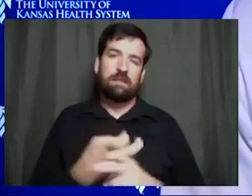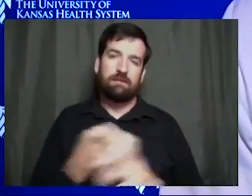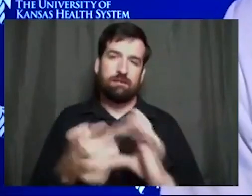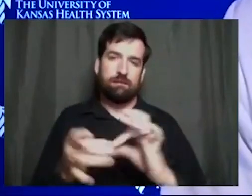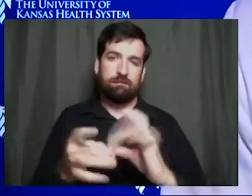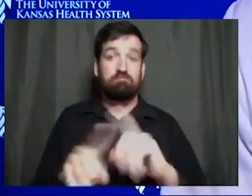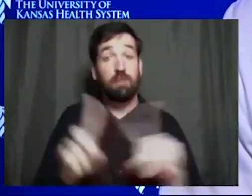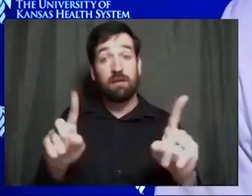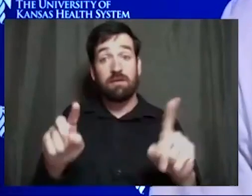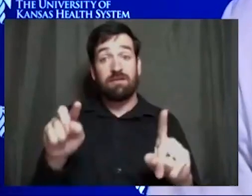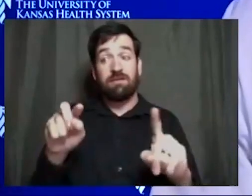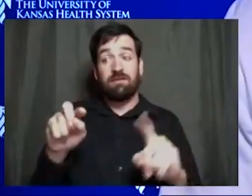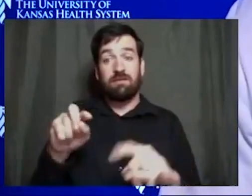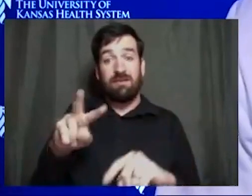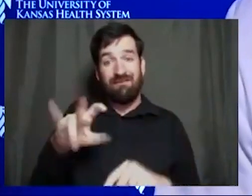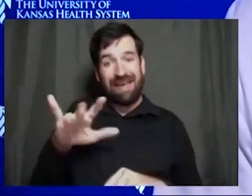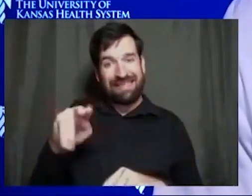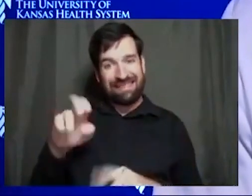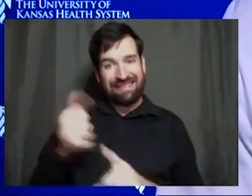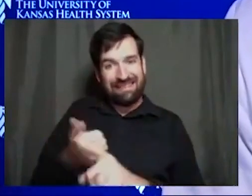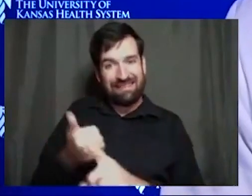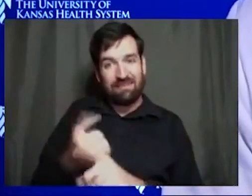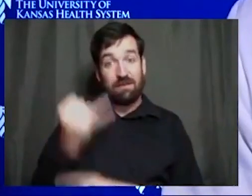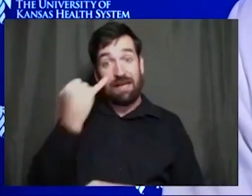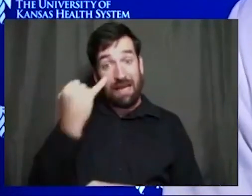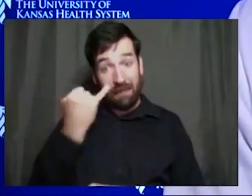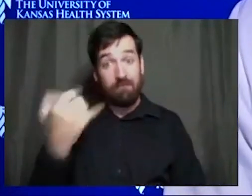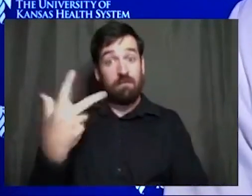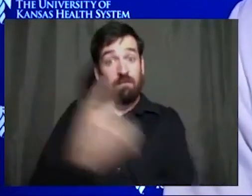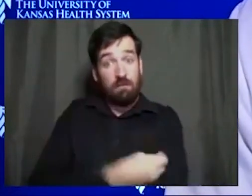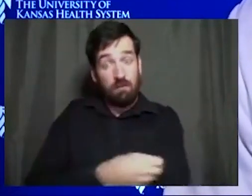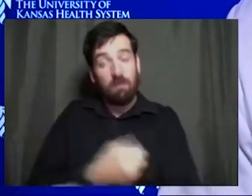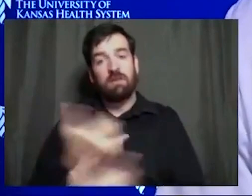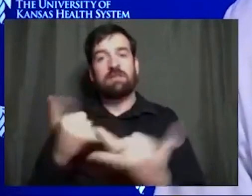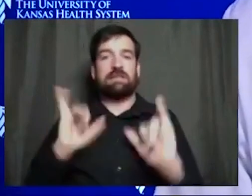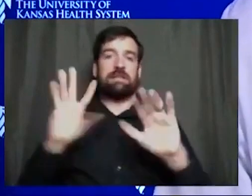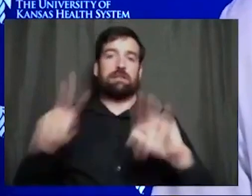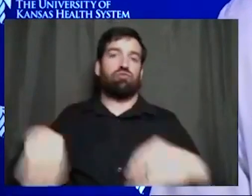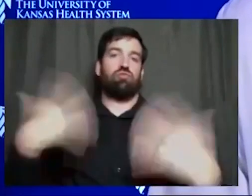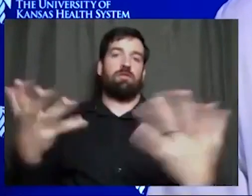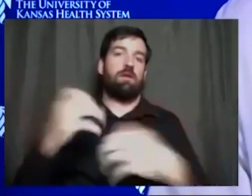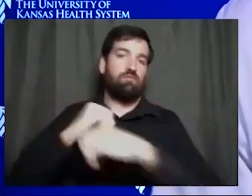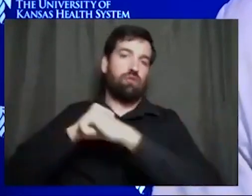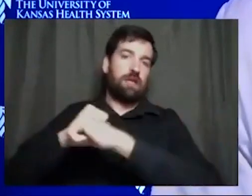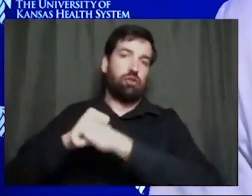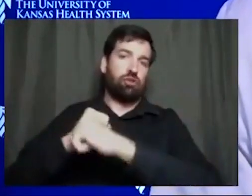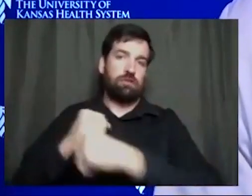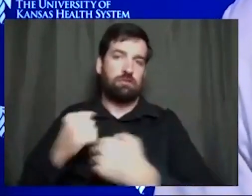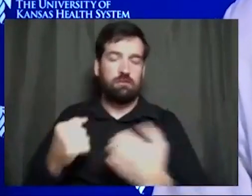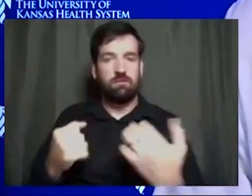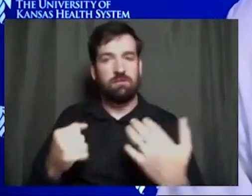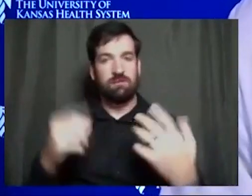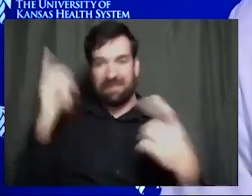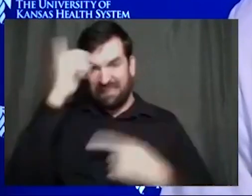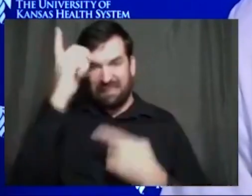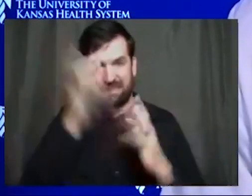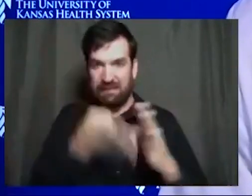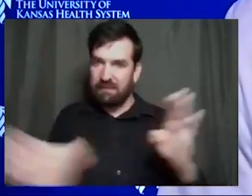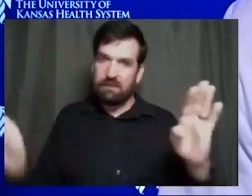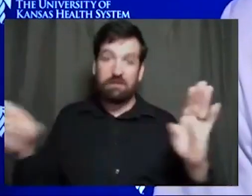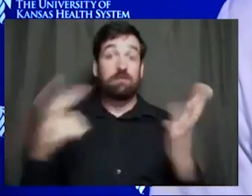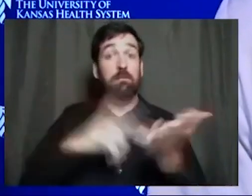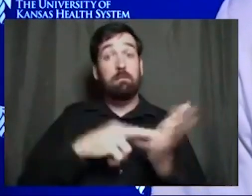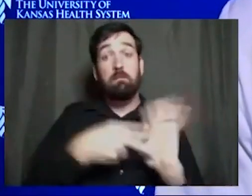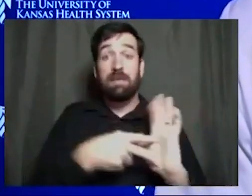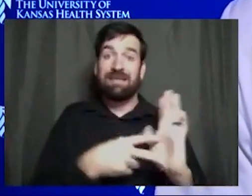vaccine, if they would have gotten it, the vaccine continues to provide that protection against the whole spectrum of disease, meaning the whole spectrum of